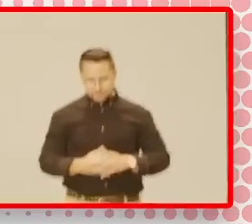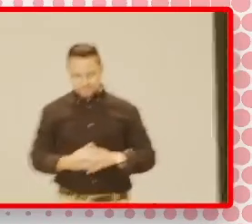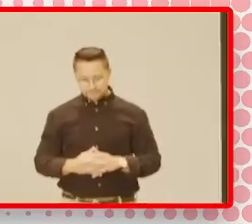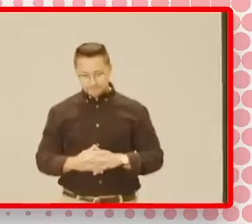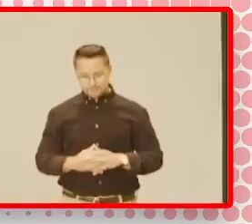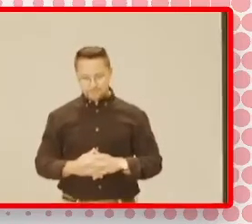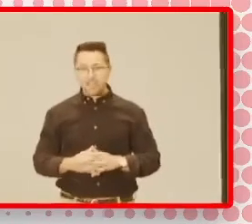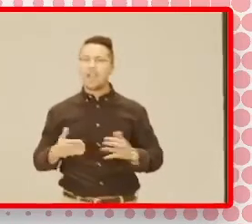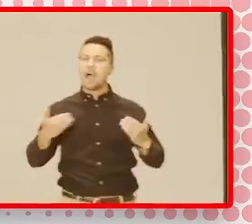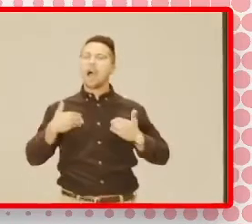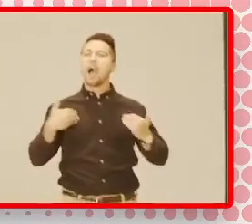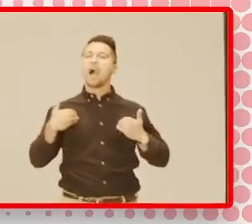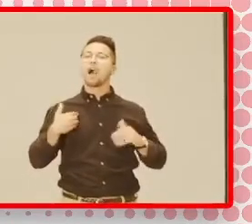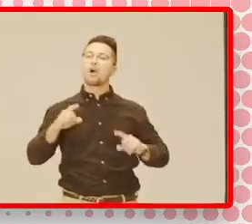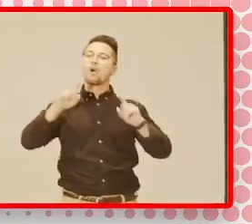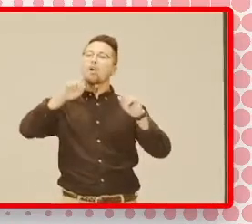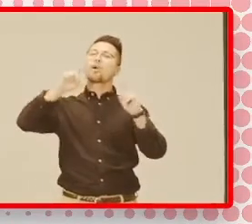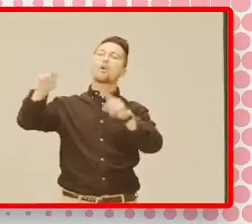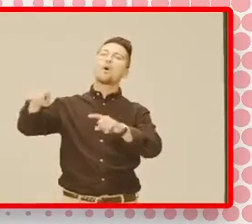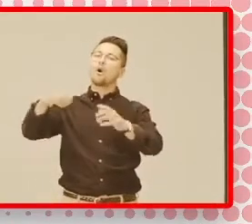GoFundMe page.